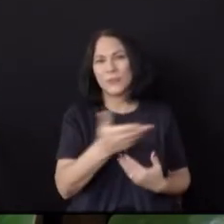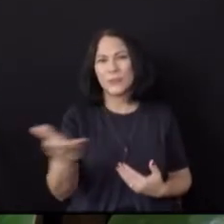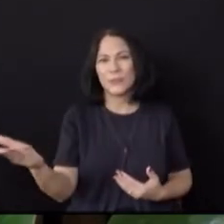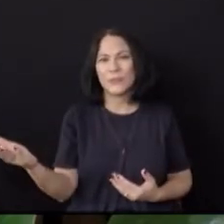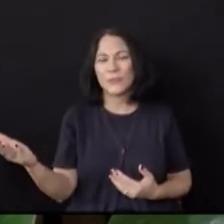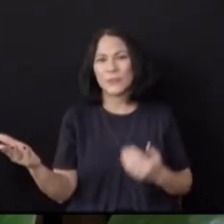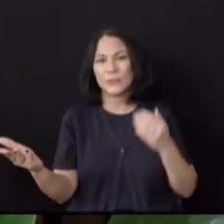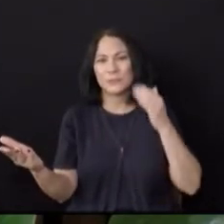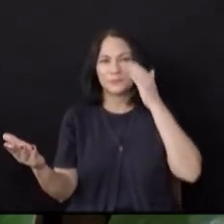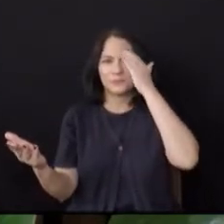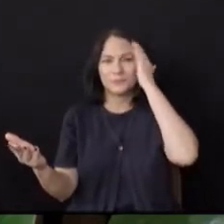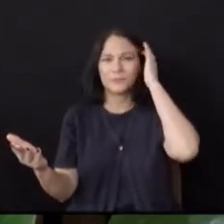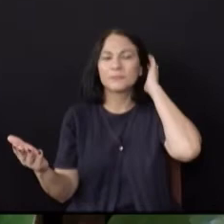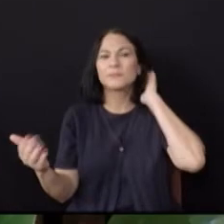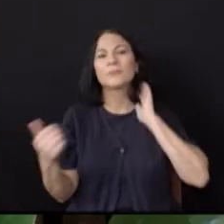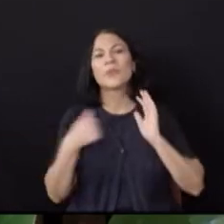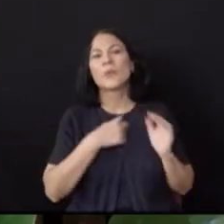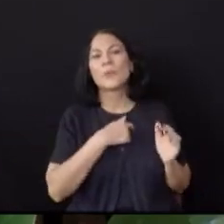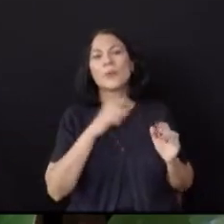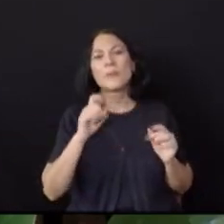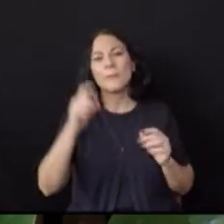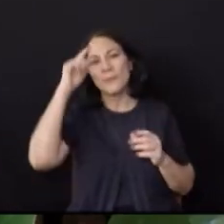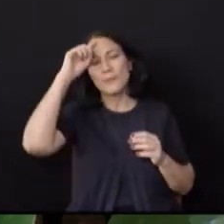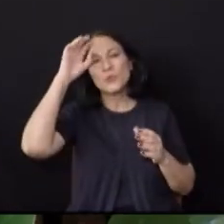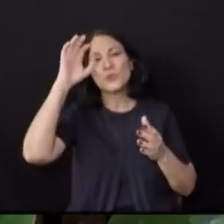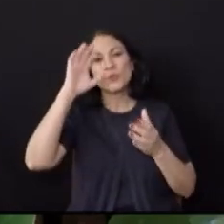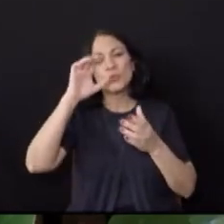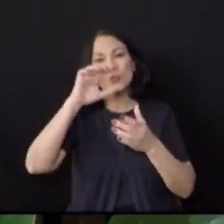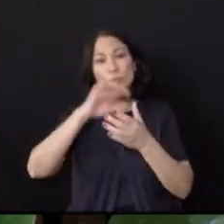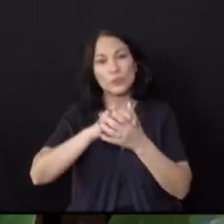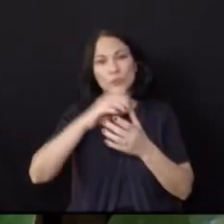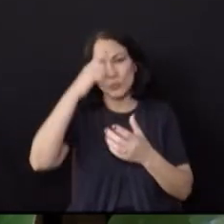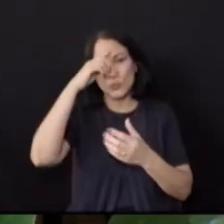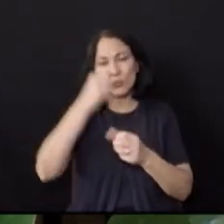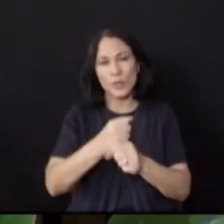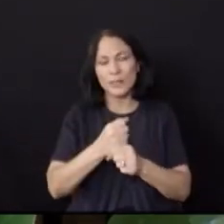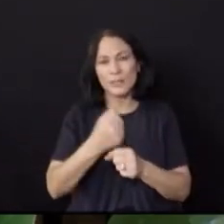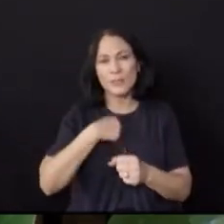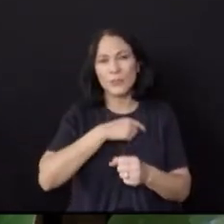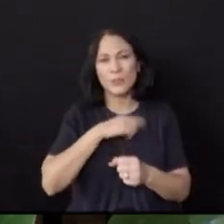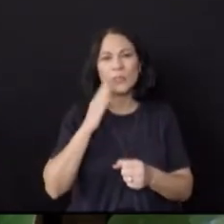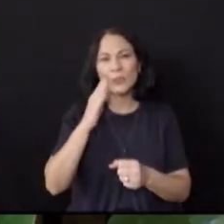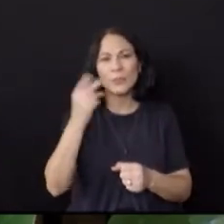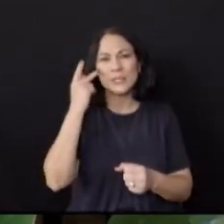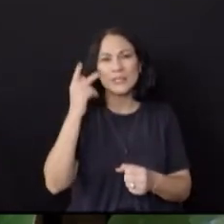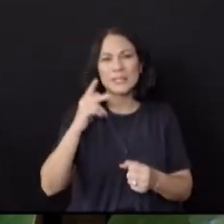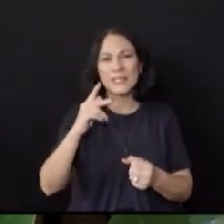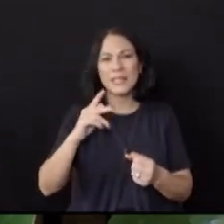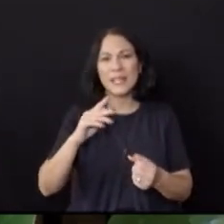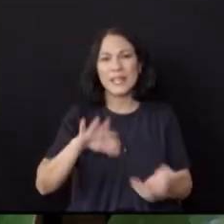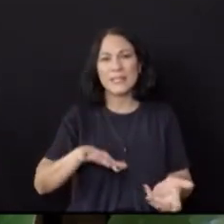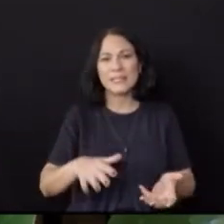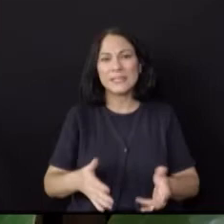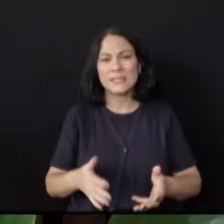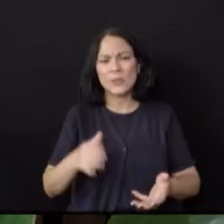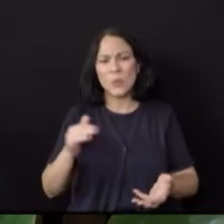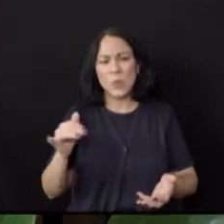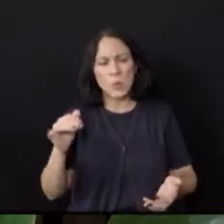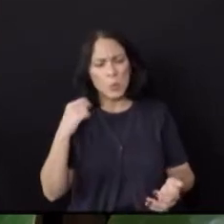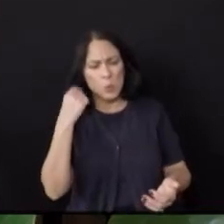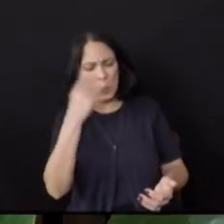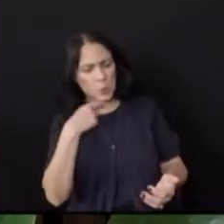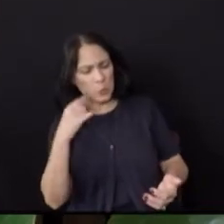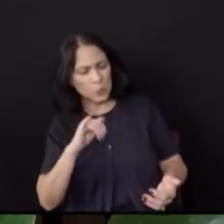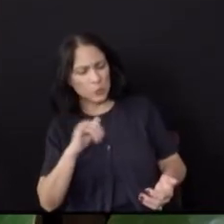We must trust, my friends, that we will see life spring forth from what may look like death. We will yet